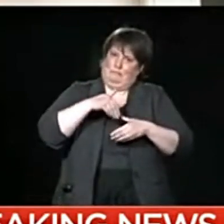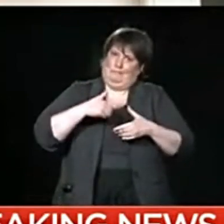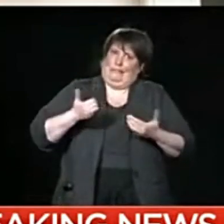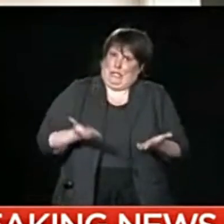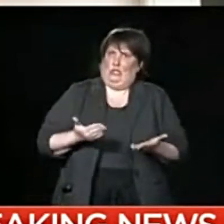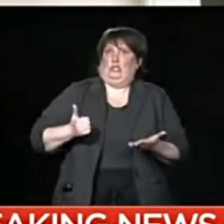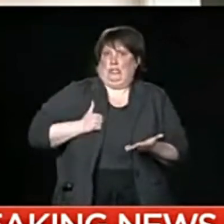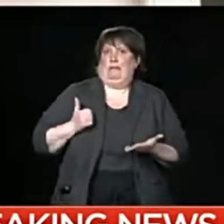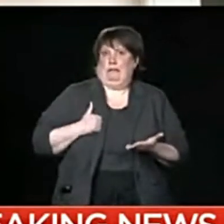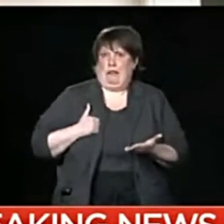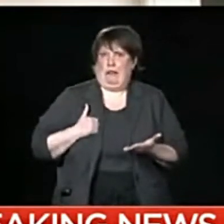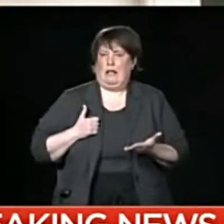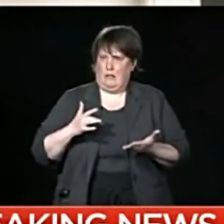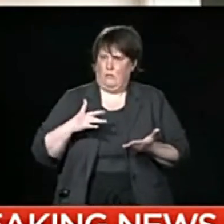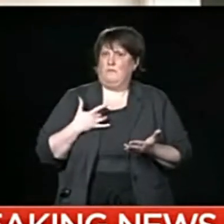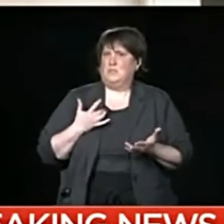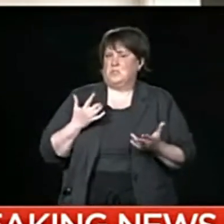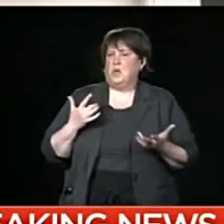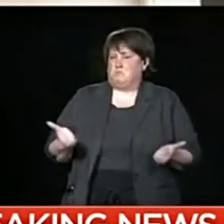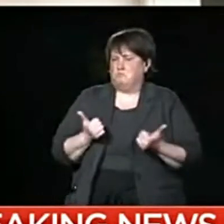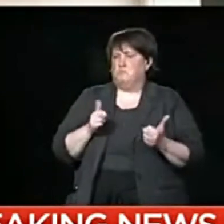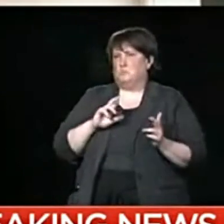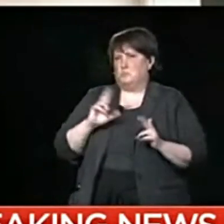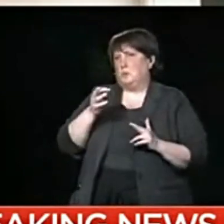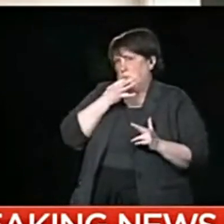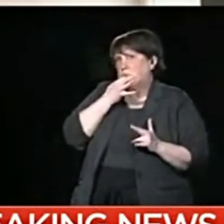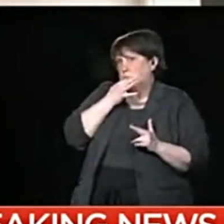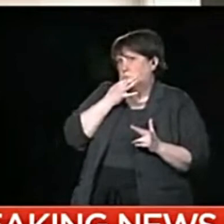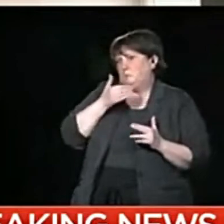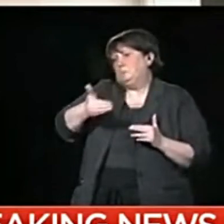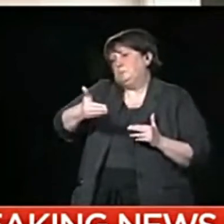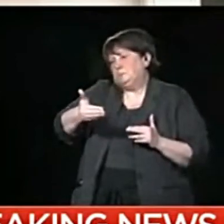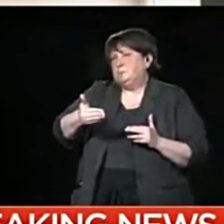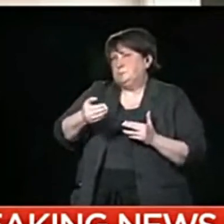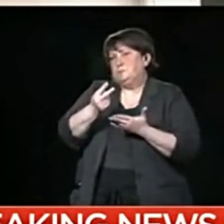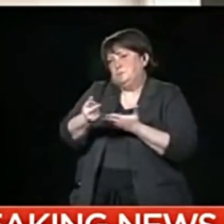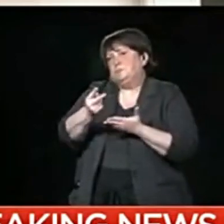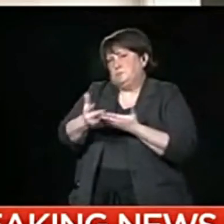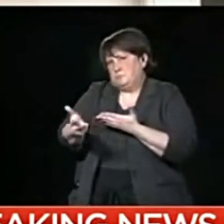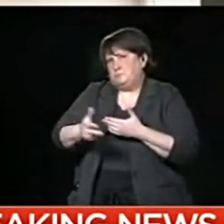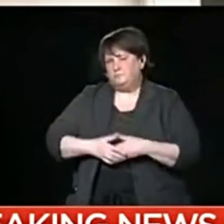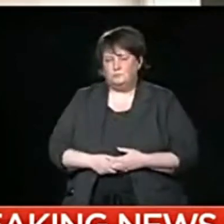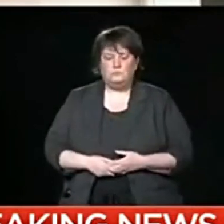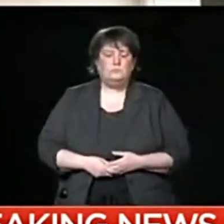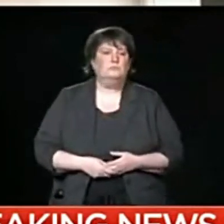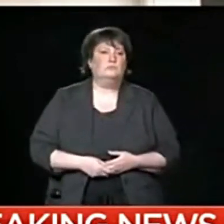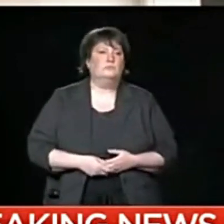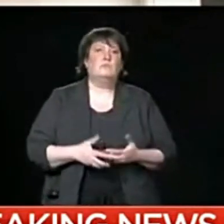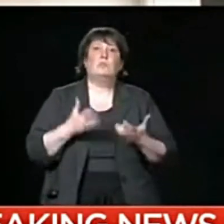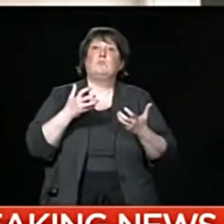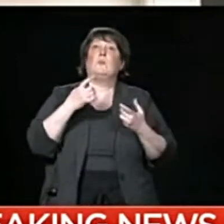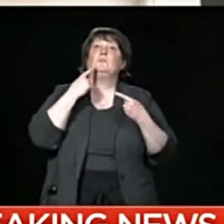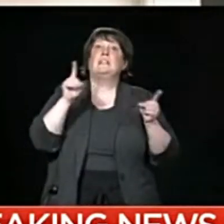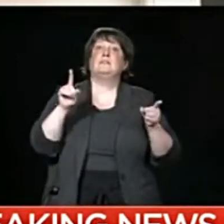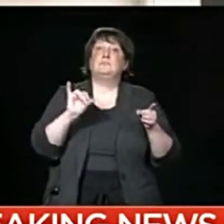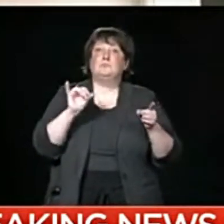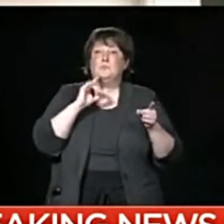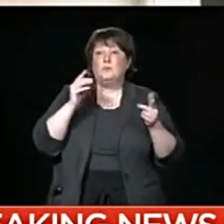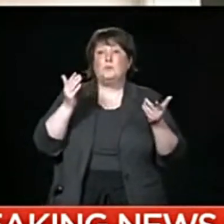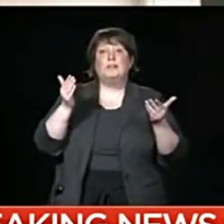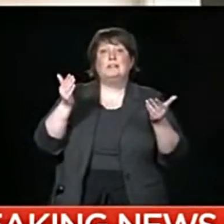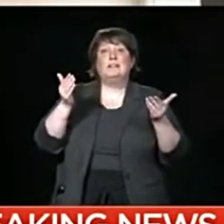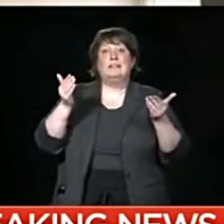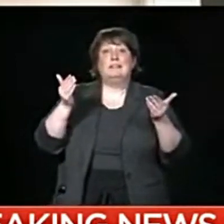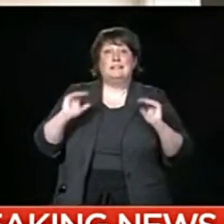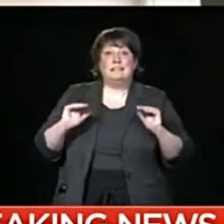that they will be available in the coming weeks. So today, I'm also announcing that our existing